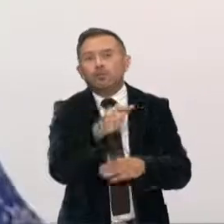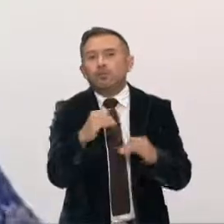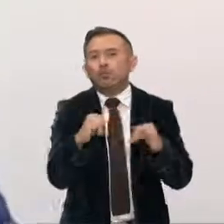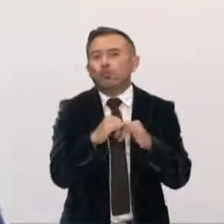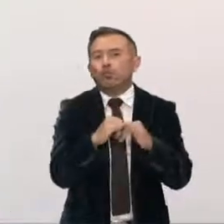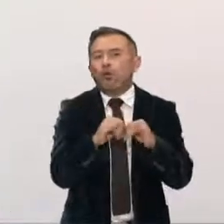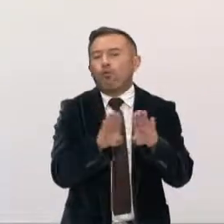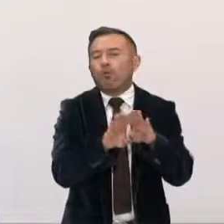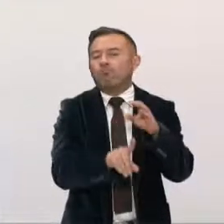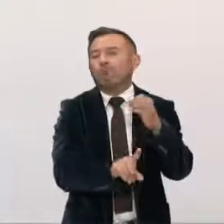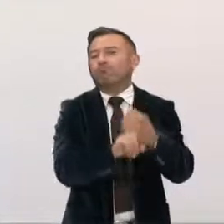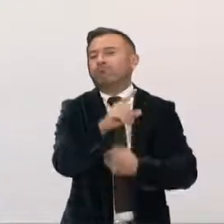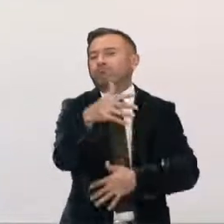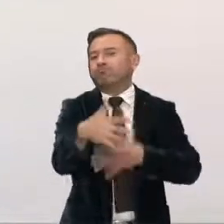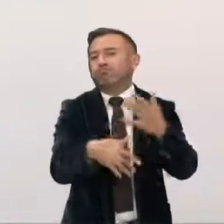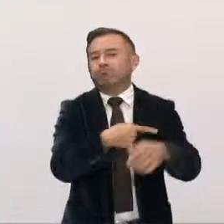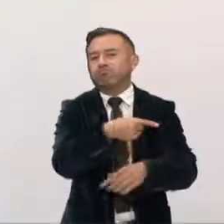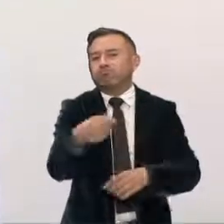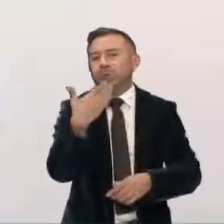were